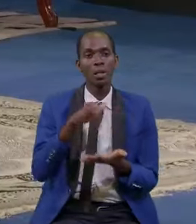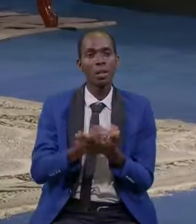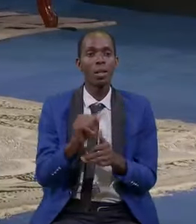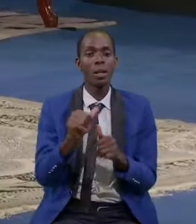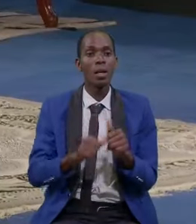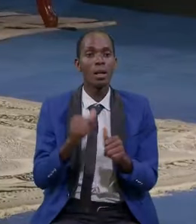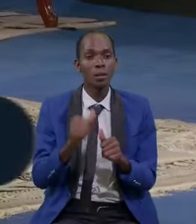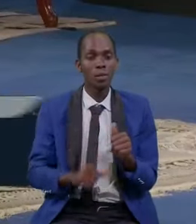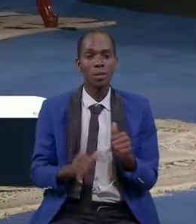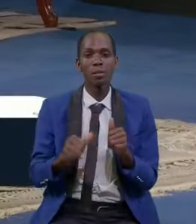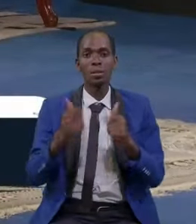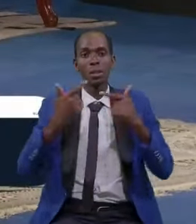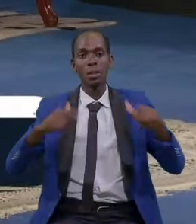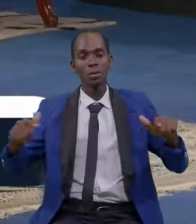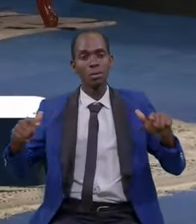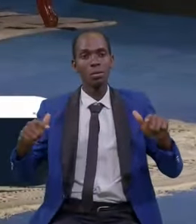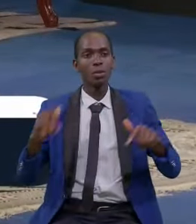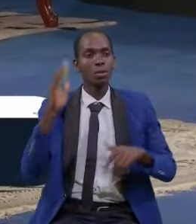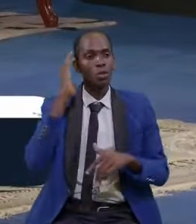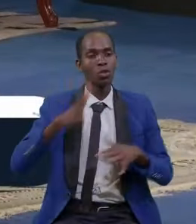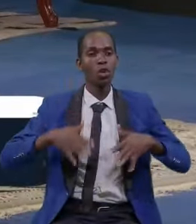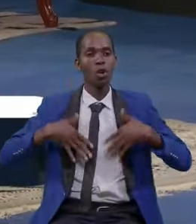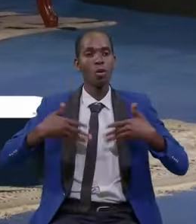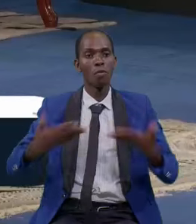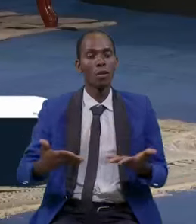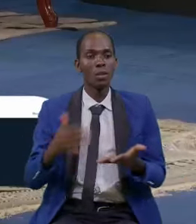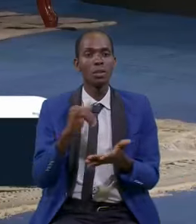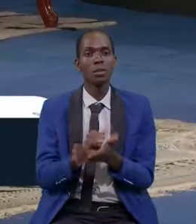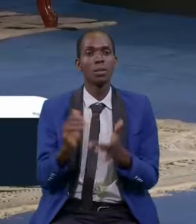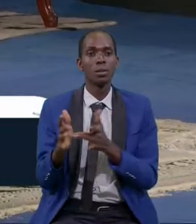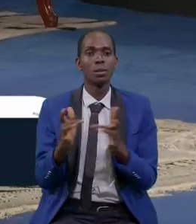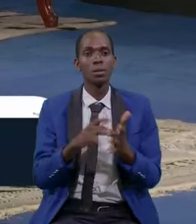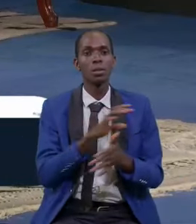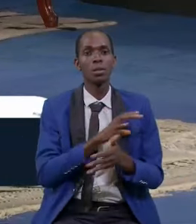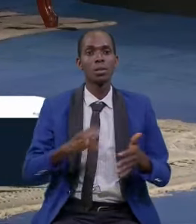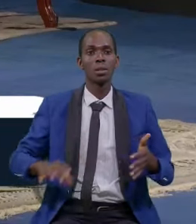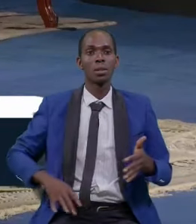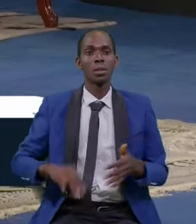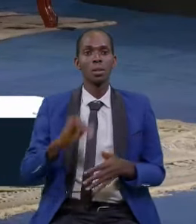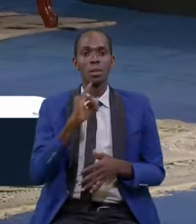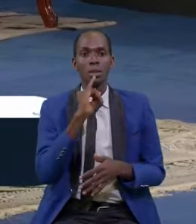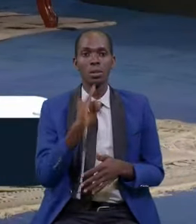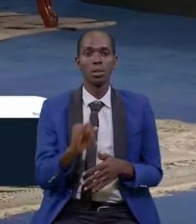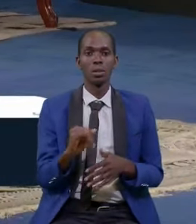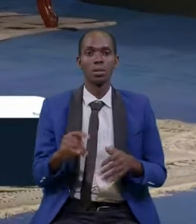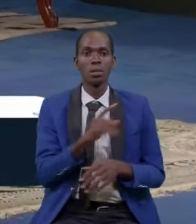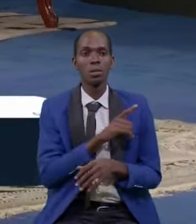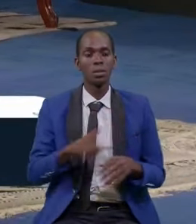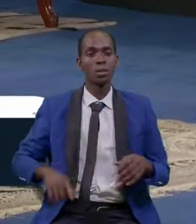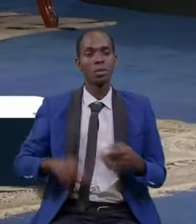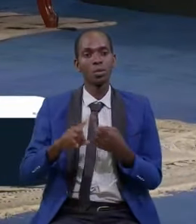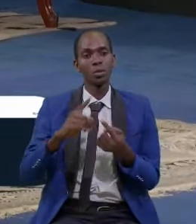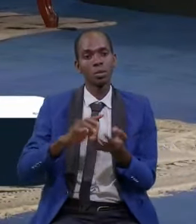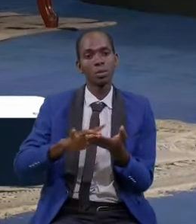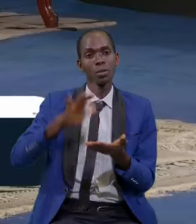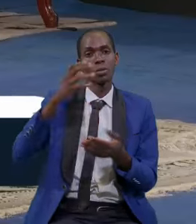shall confess that Jesus Christ is Lord, to the glory of